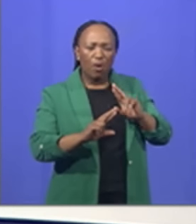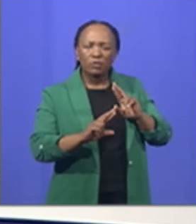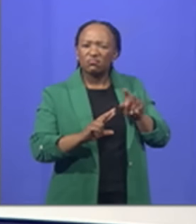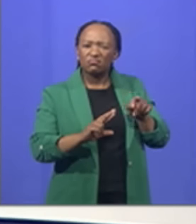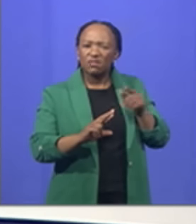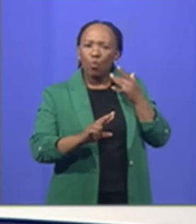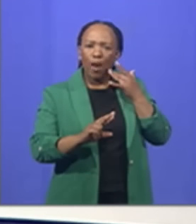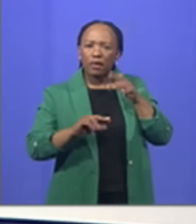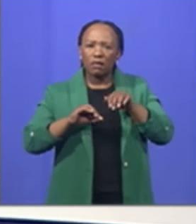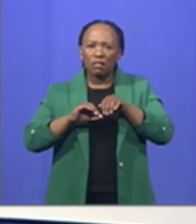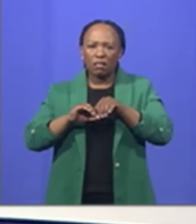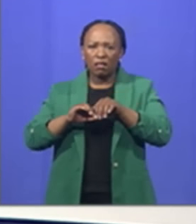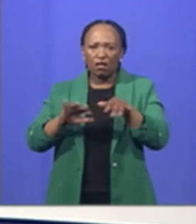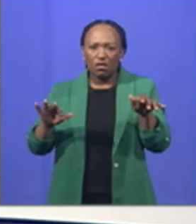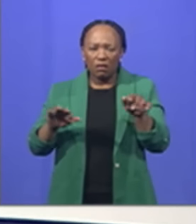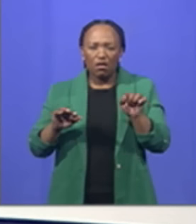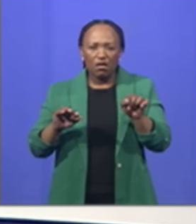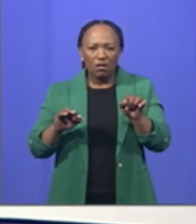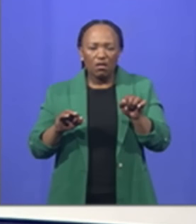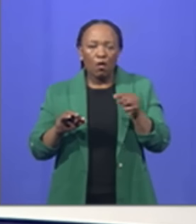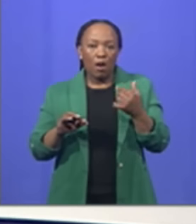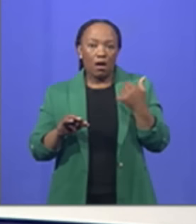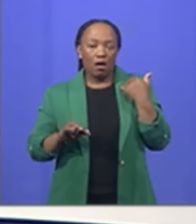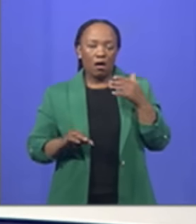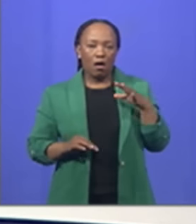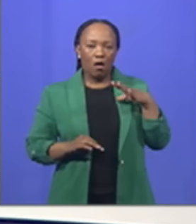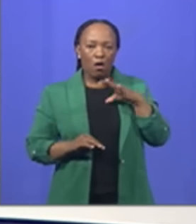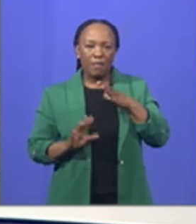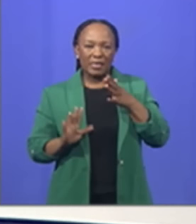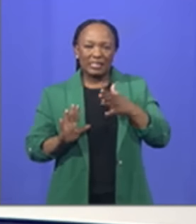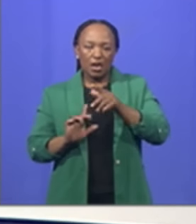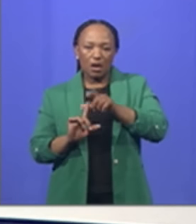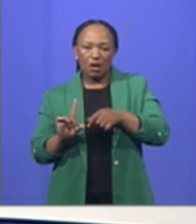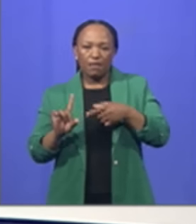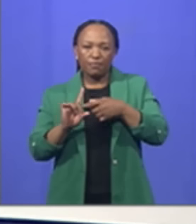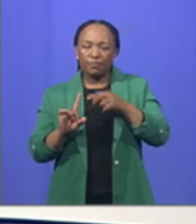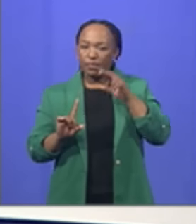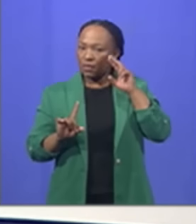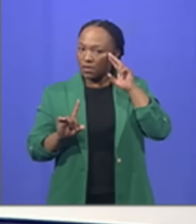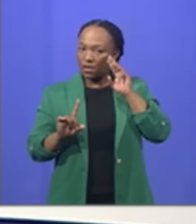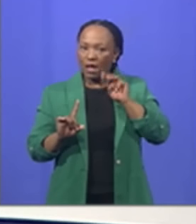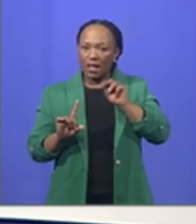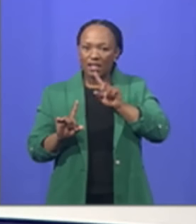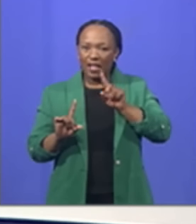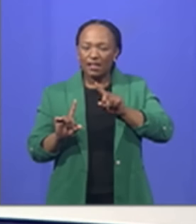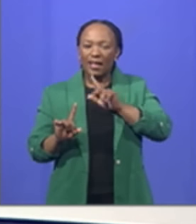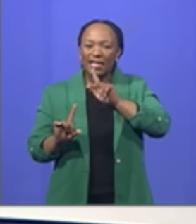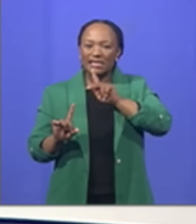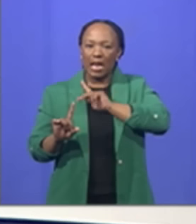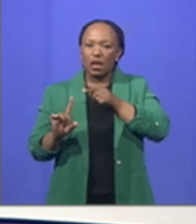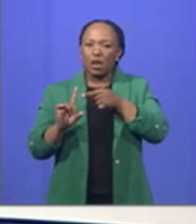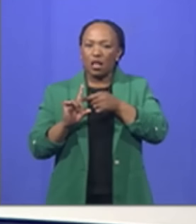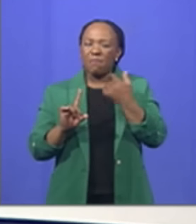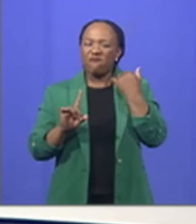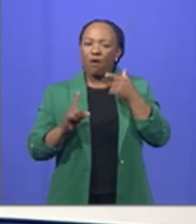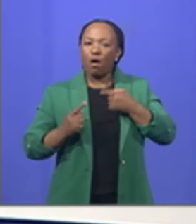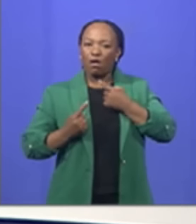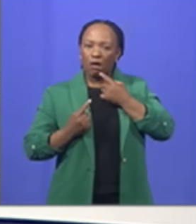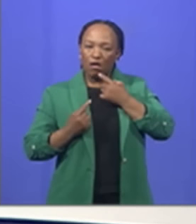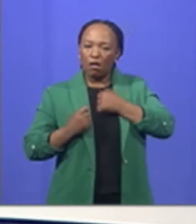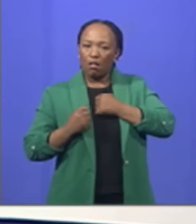pepeneneng morago ga ditatofatšo tša go garola matswalo ka mokomišenare wa maphodisa ka KwaZulu-Natal Lieutenant General Nhlanhla Mkhwanazi. Mokgahlo